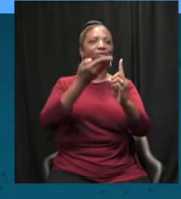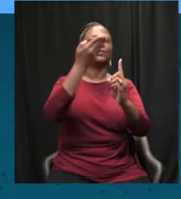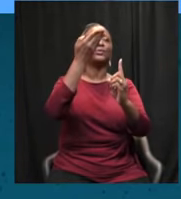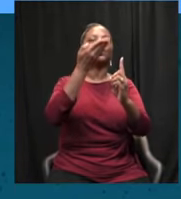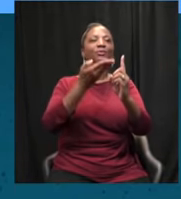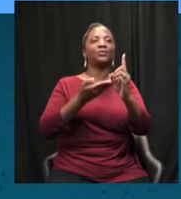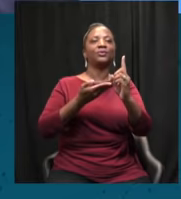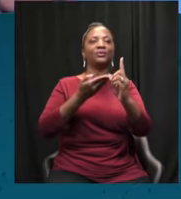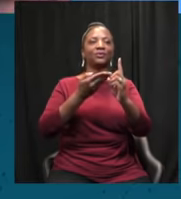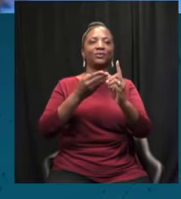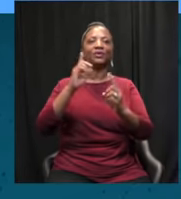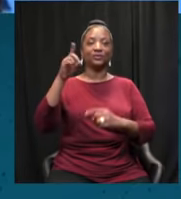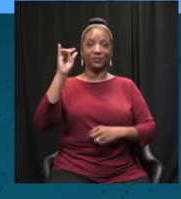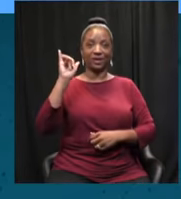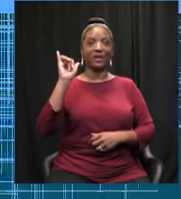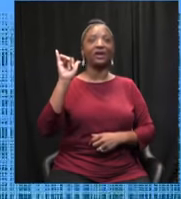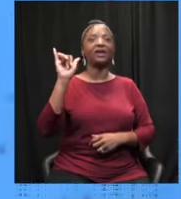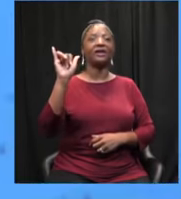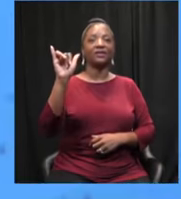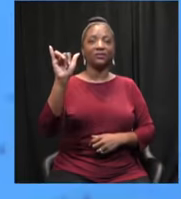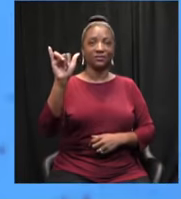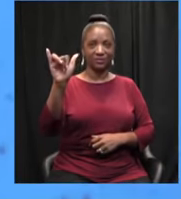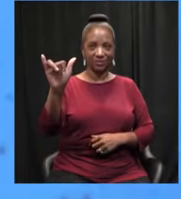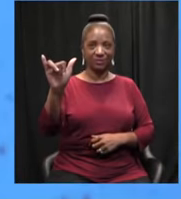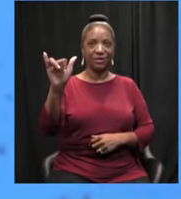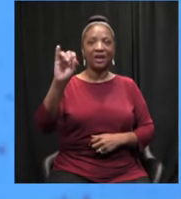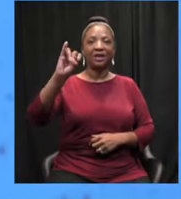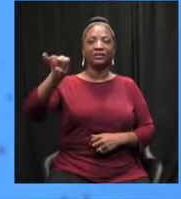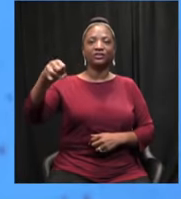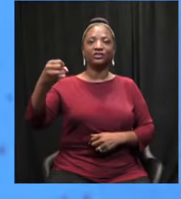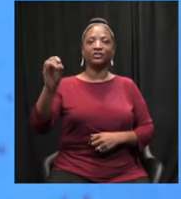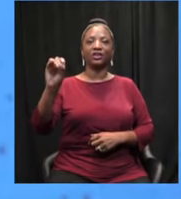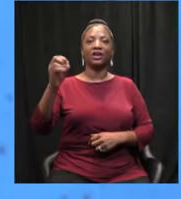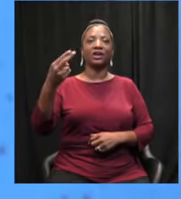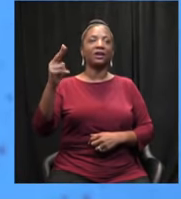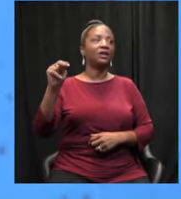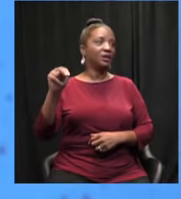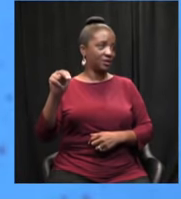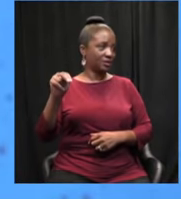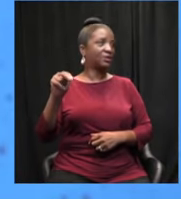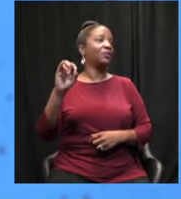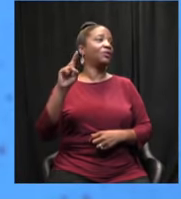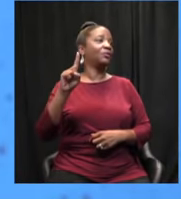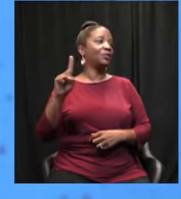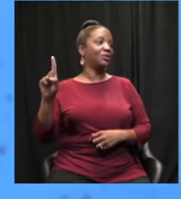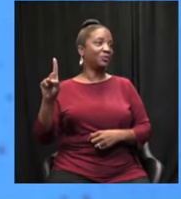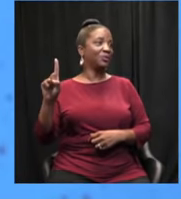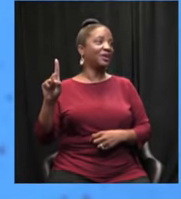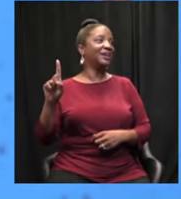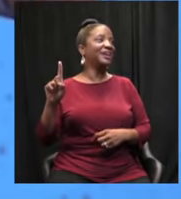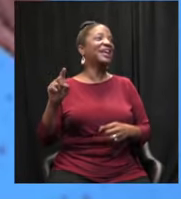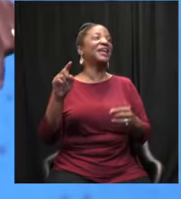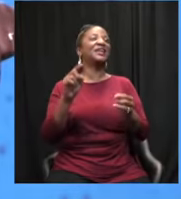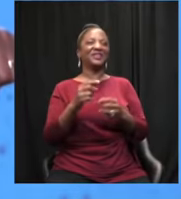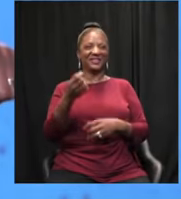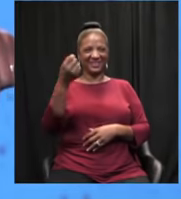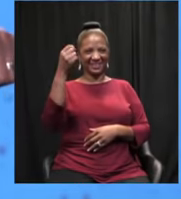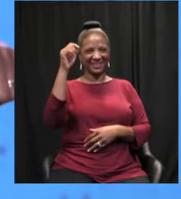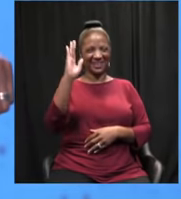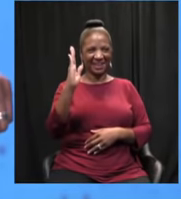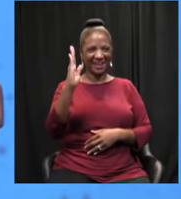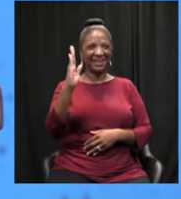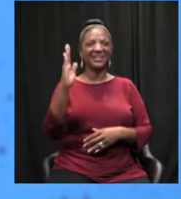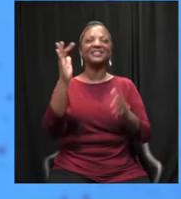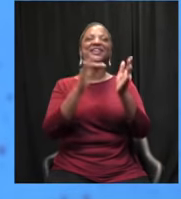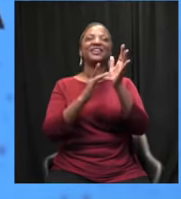eternal. Jesus, John 1 and 1 puts it this way: in the beginning was the Word, and the Word was with God, and the Word